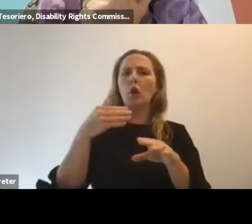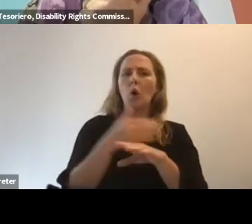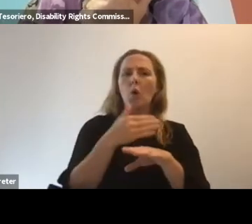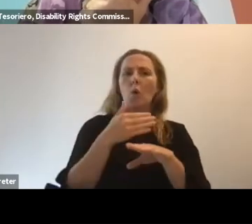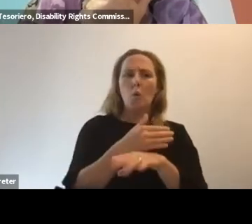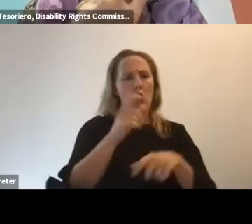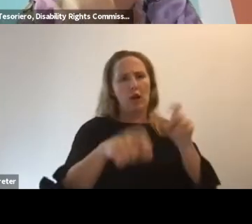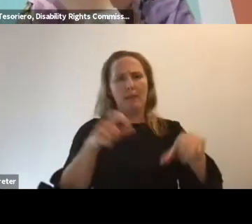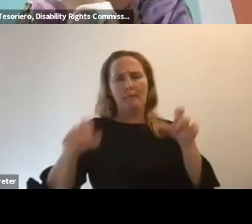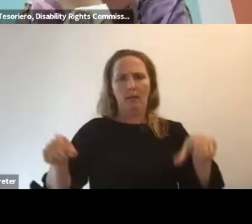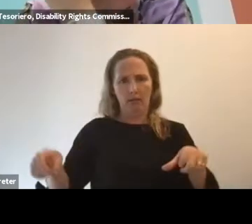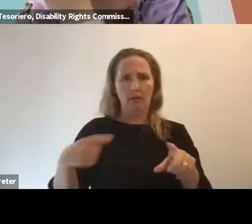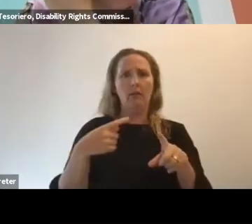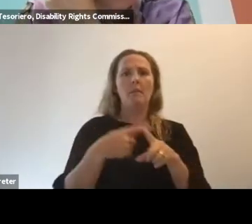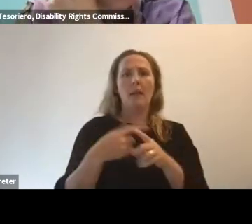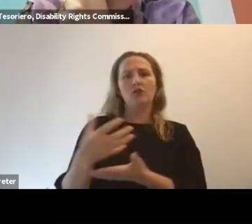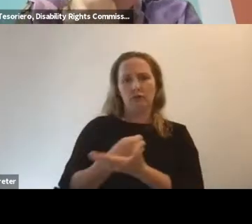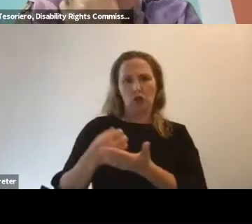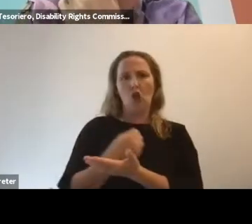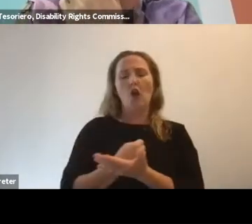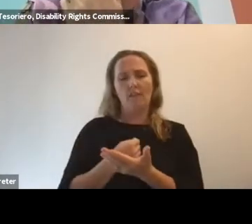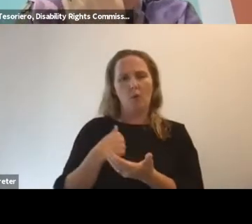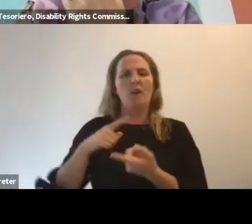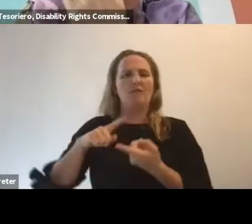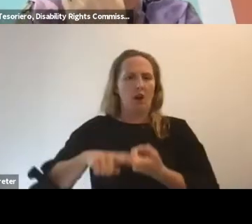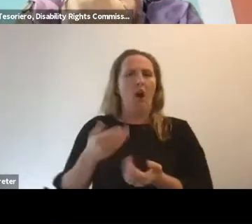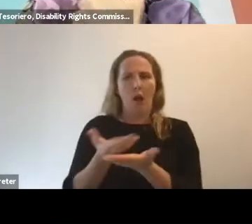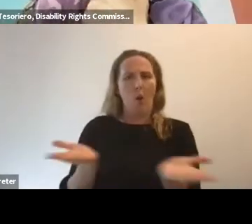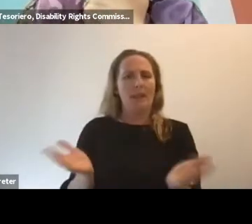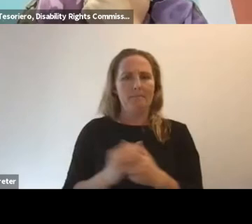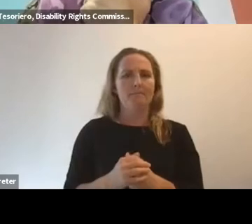that we rely so heavily on.